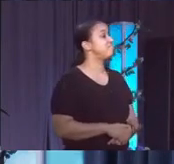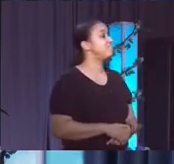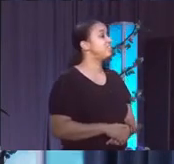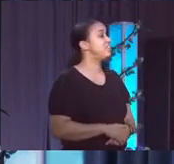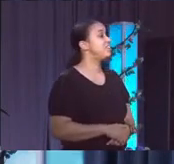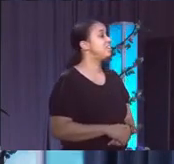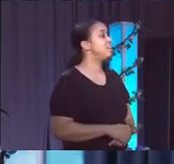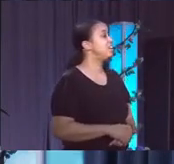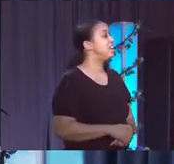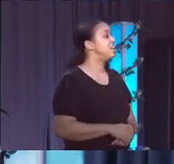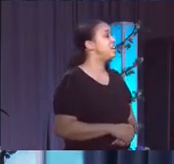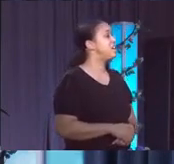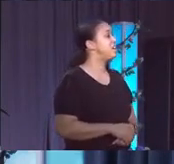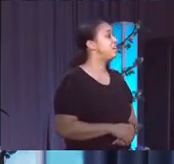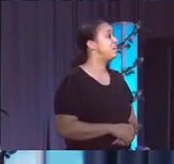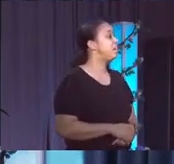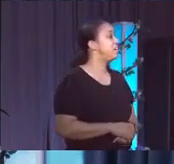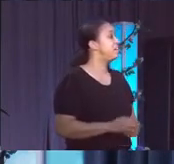And